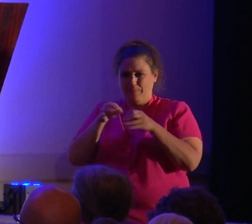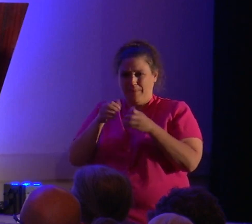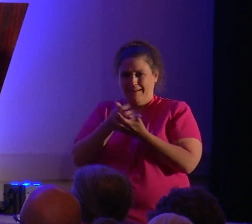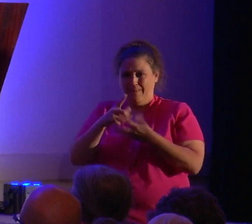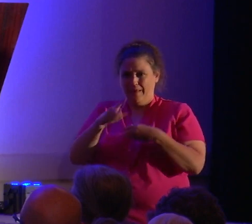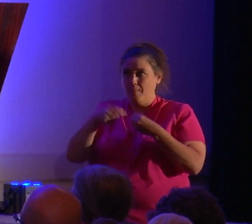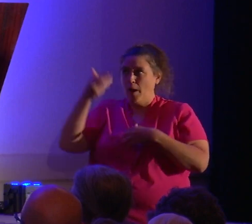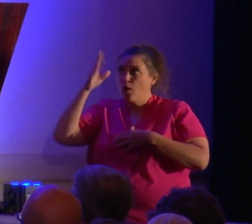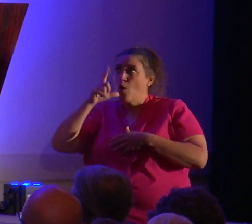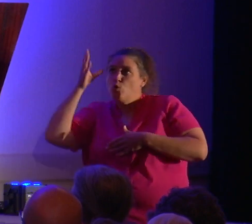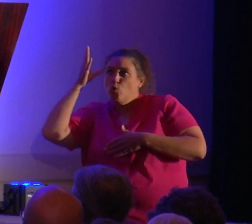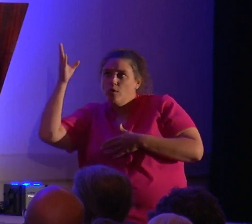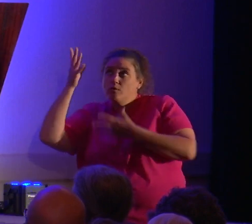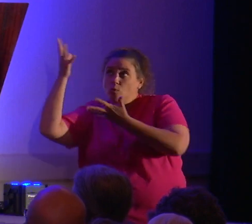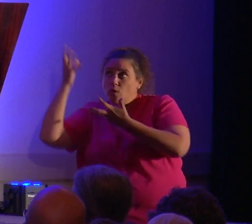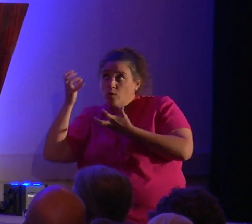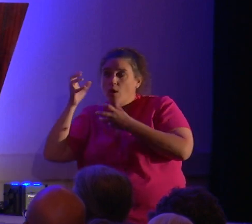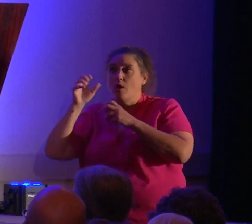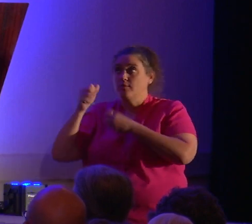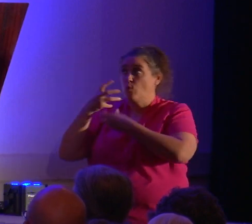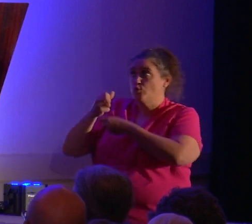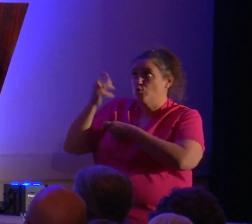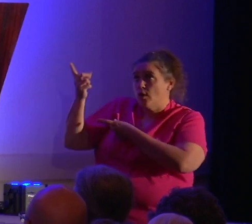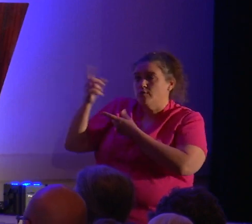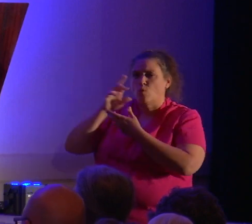whether it can be trusted or not. Bless you, by the way.